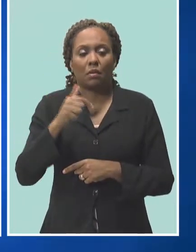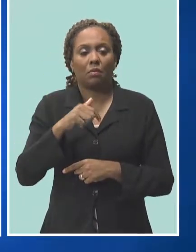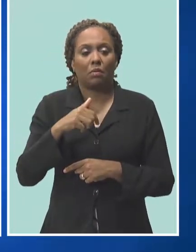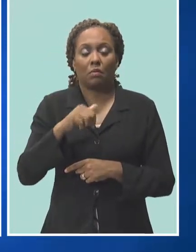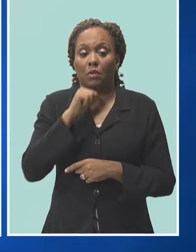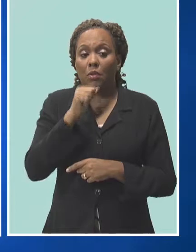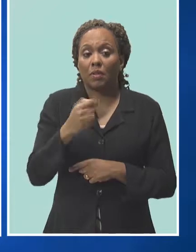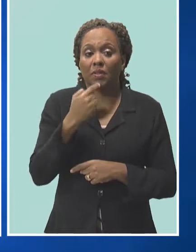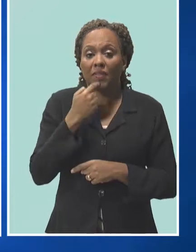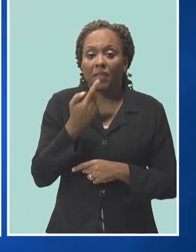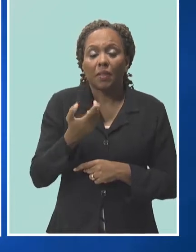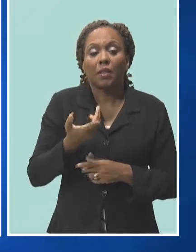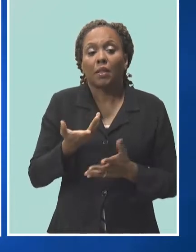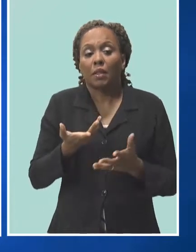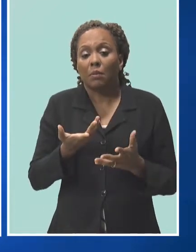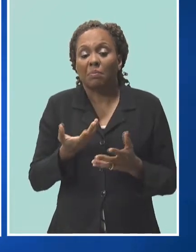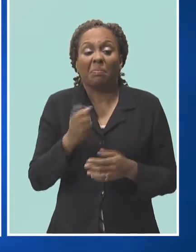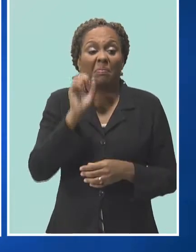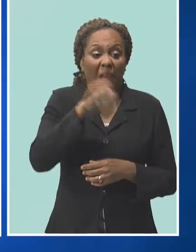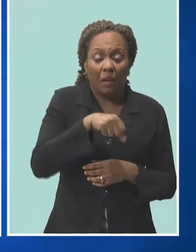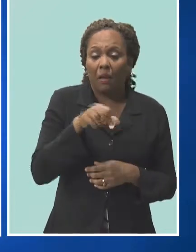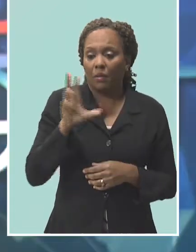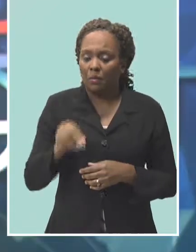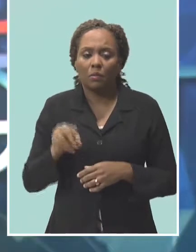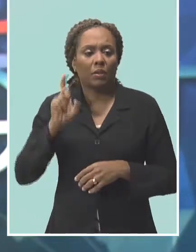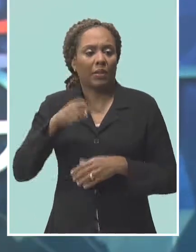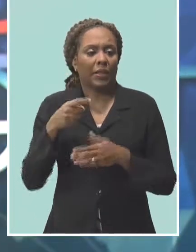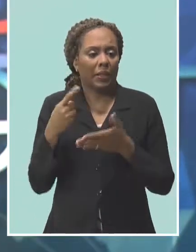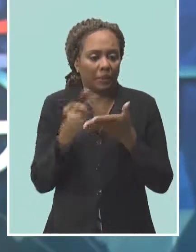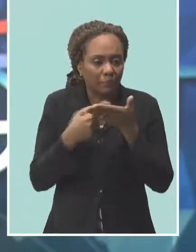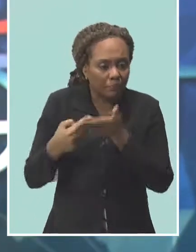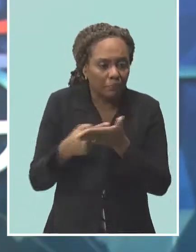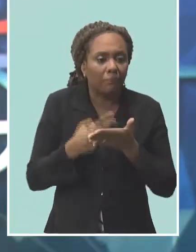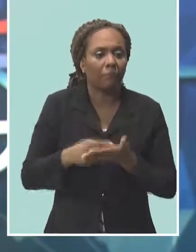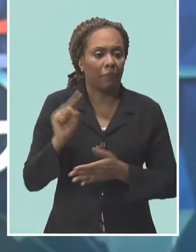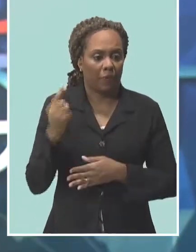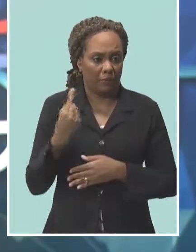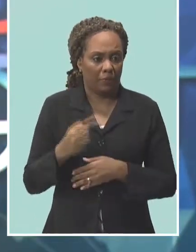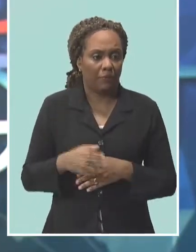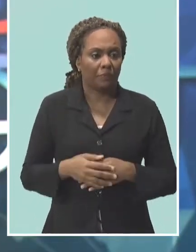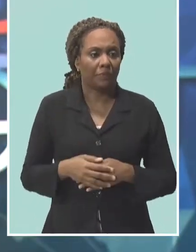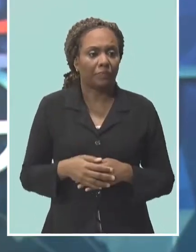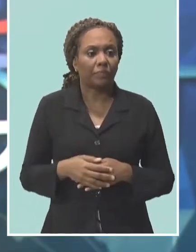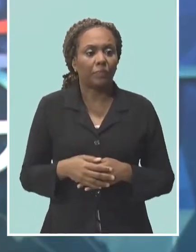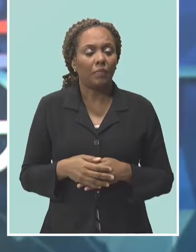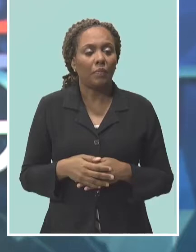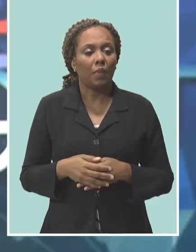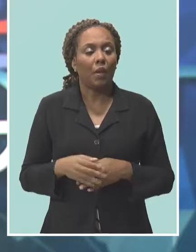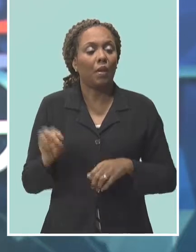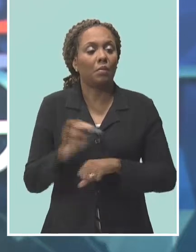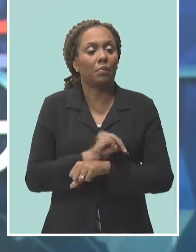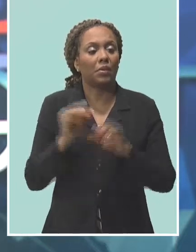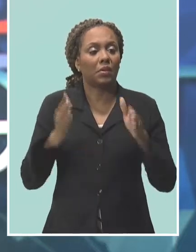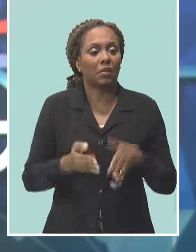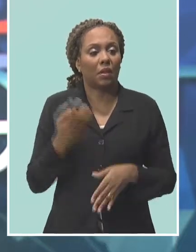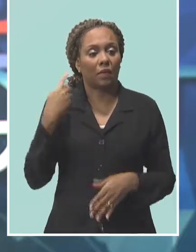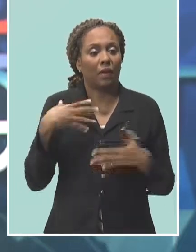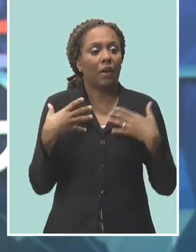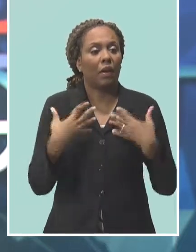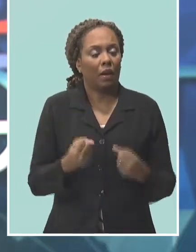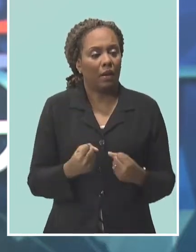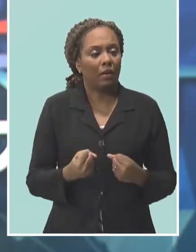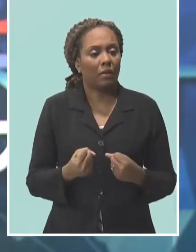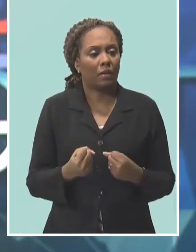position without appropriate consultation. Minister of Health and Wellness Lieutenant Colonel Jeffrey Bostic is